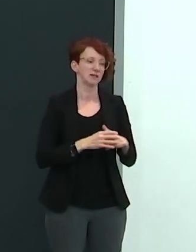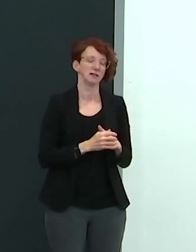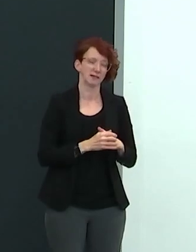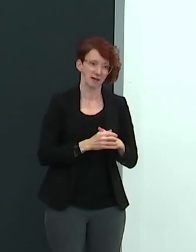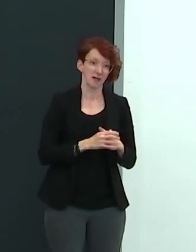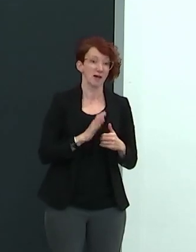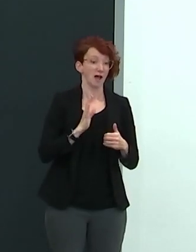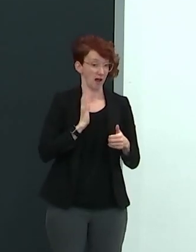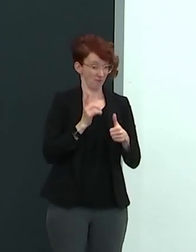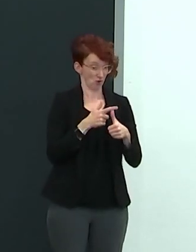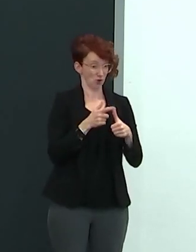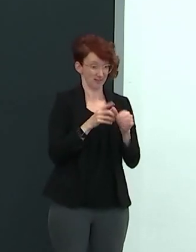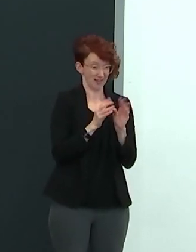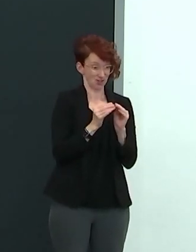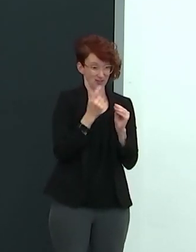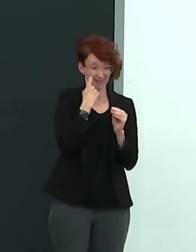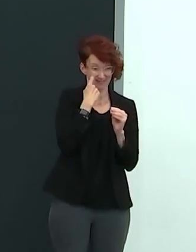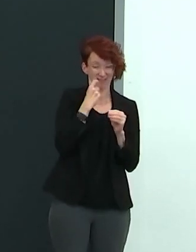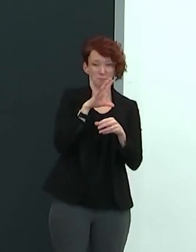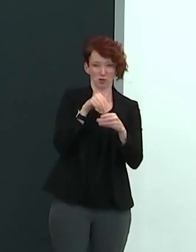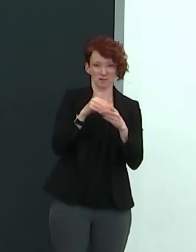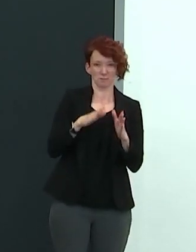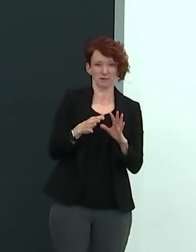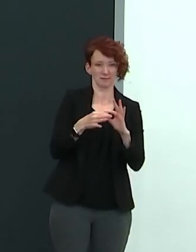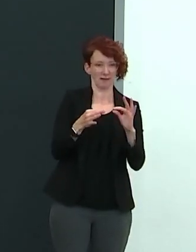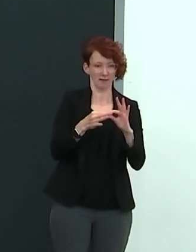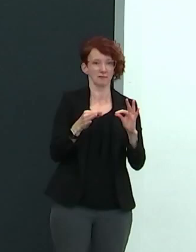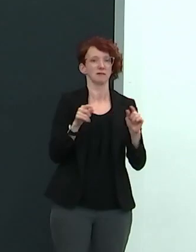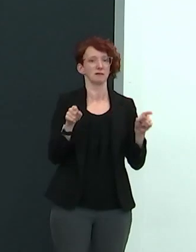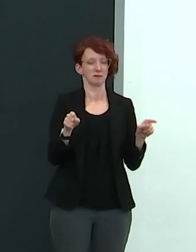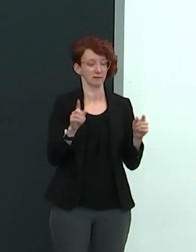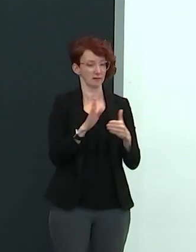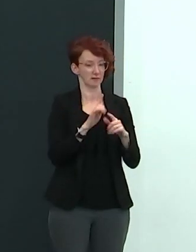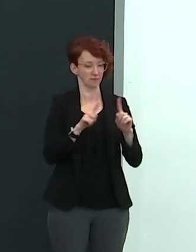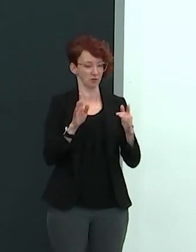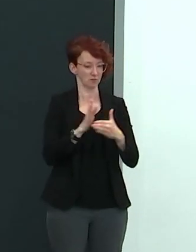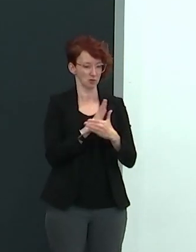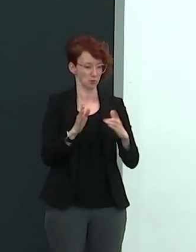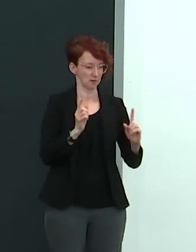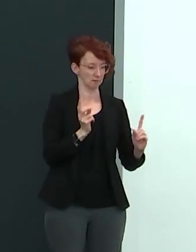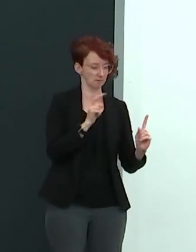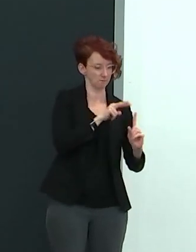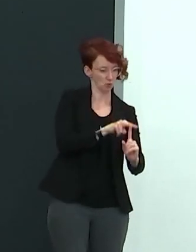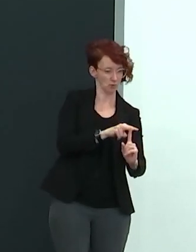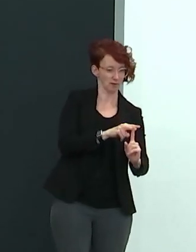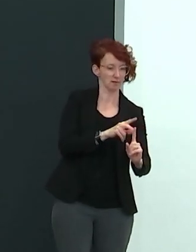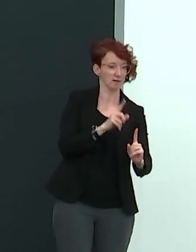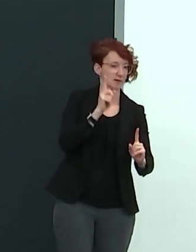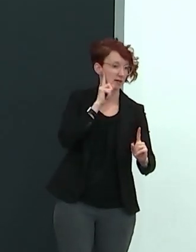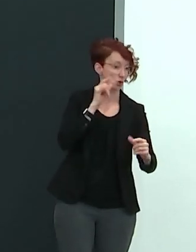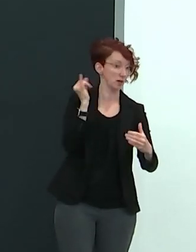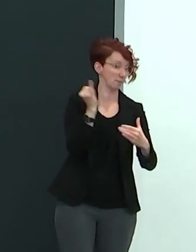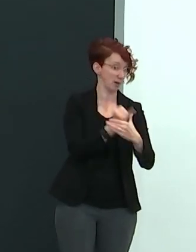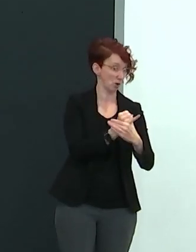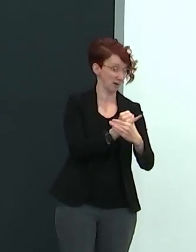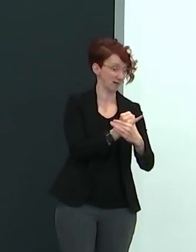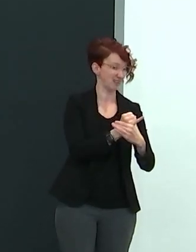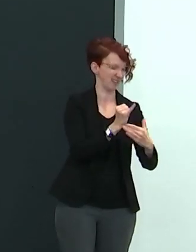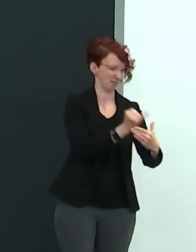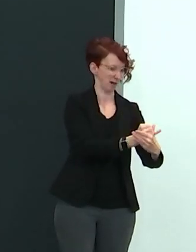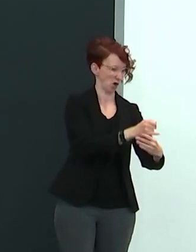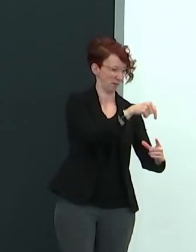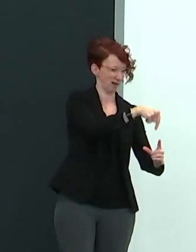session, our participants had mentioned the difference between viewing a hearing impairment as an